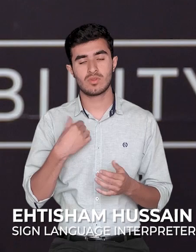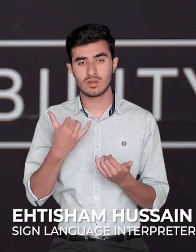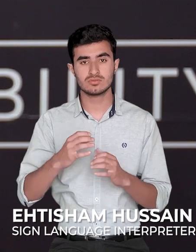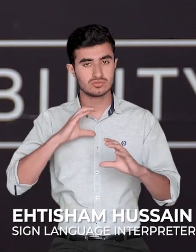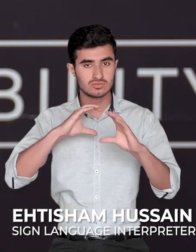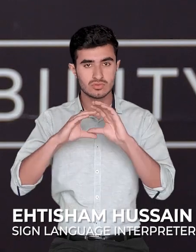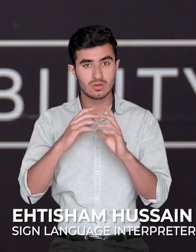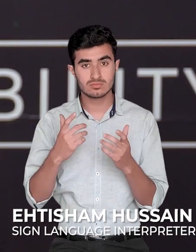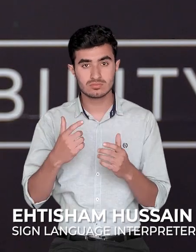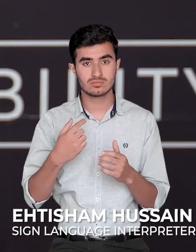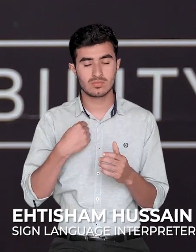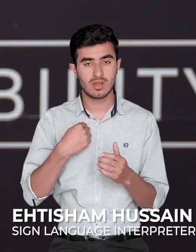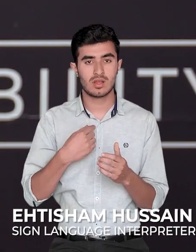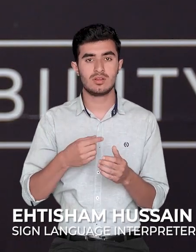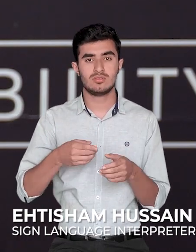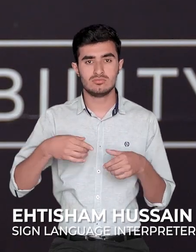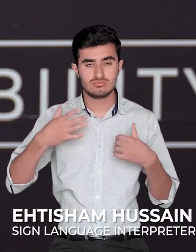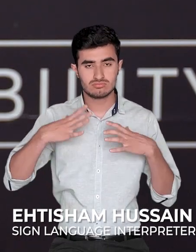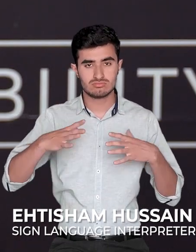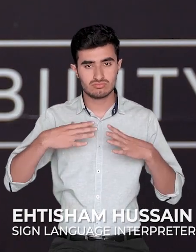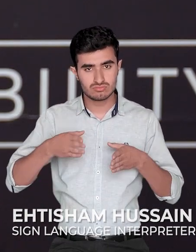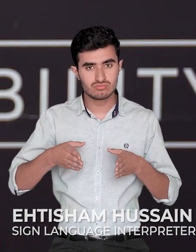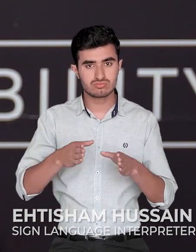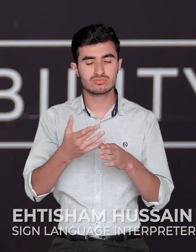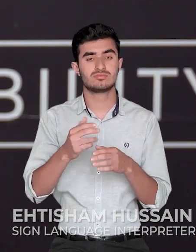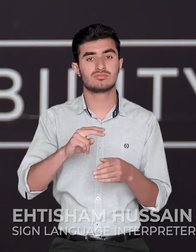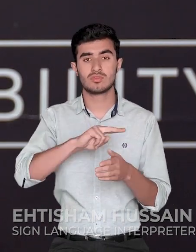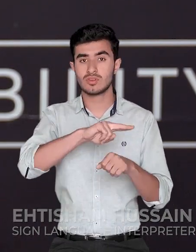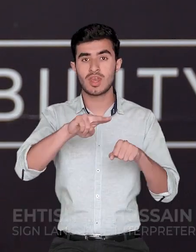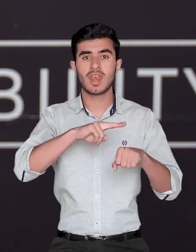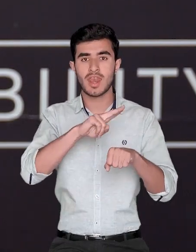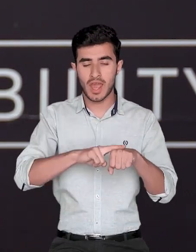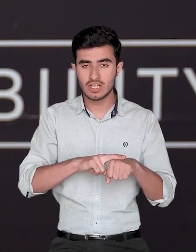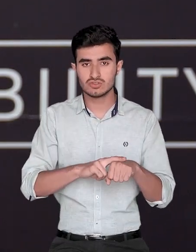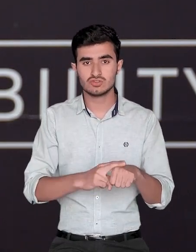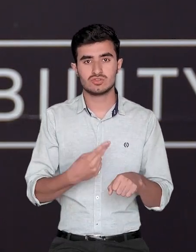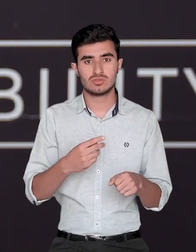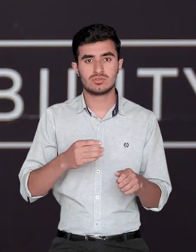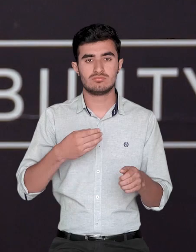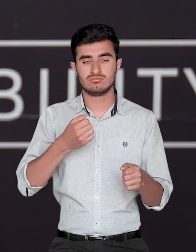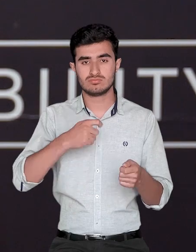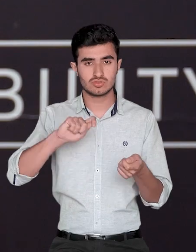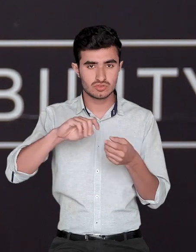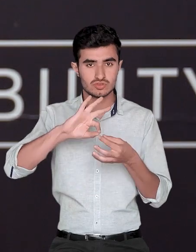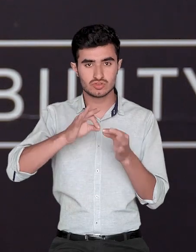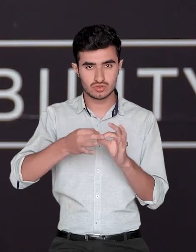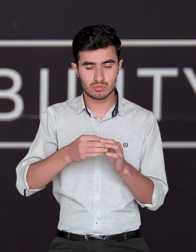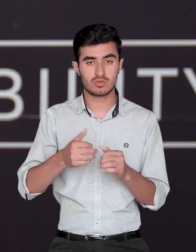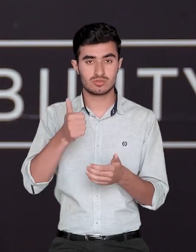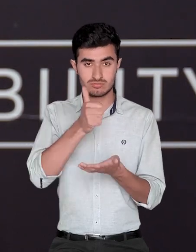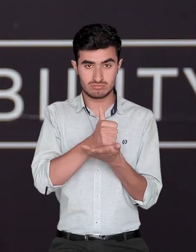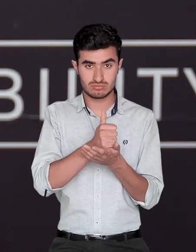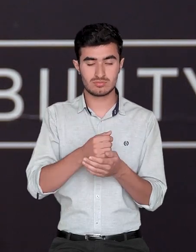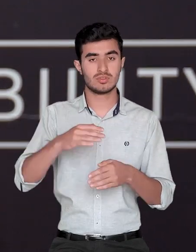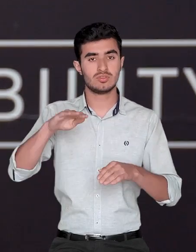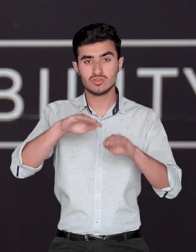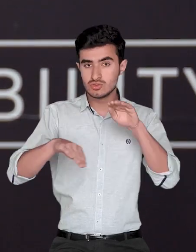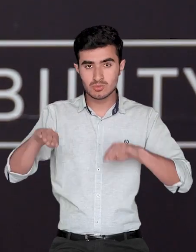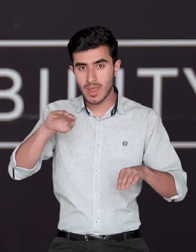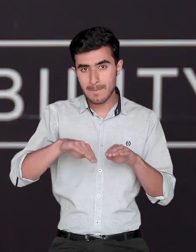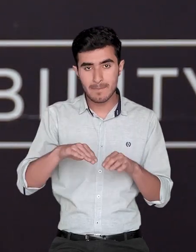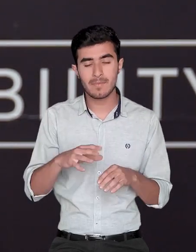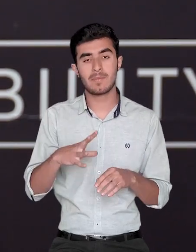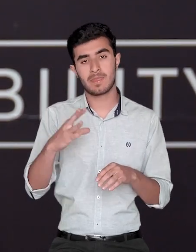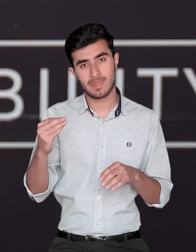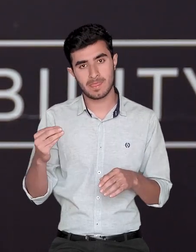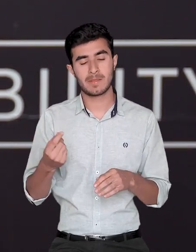you about today is my journey as a national athlete in swimming, and also my journey as someone who's been diagnosed